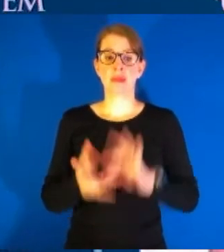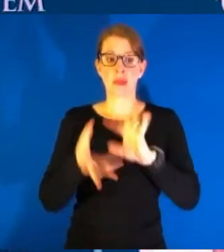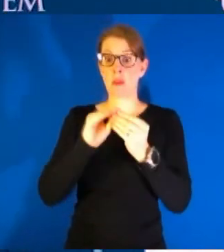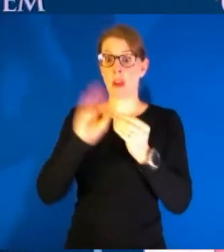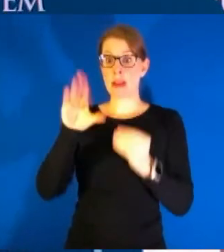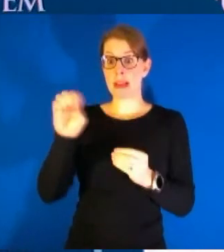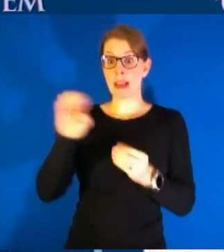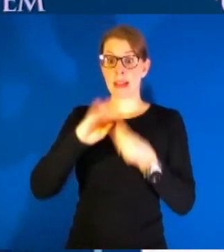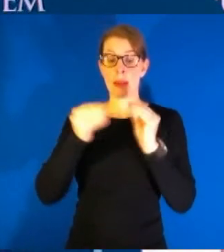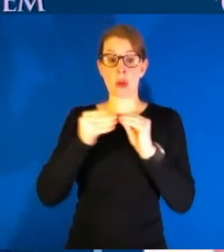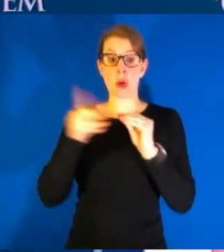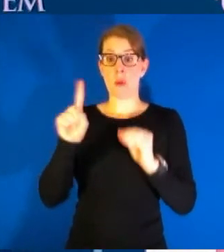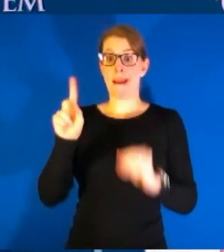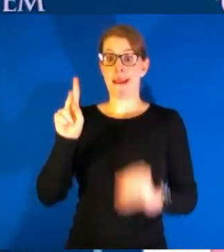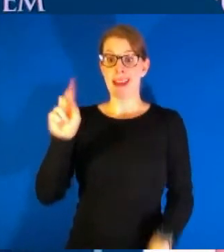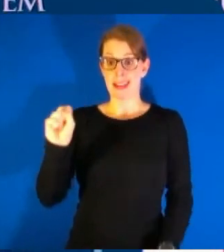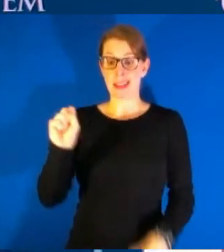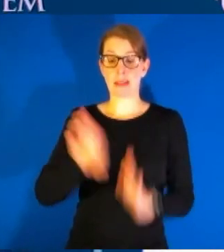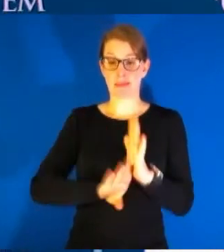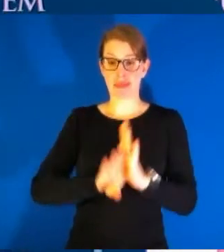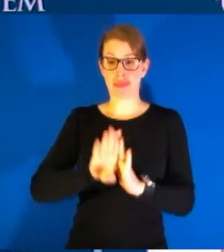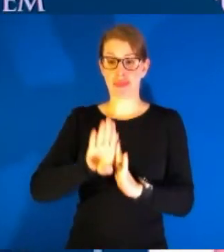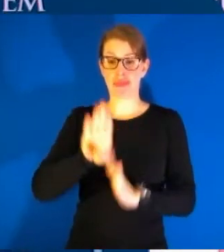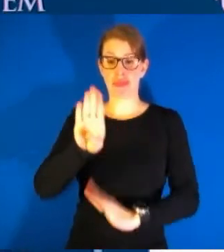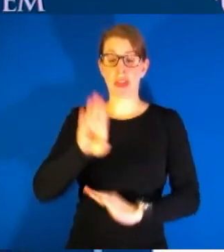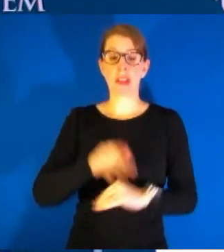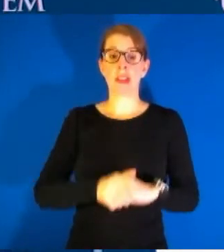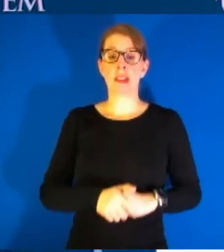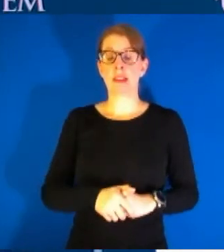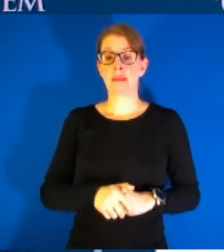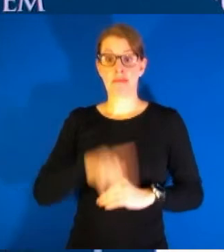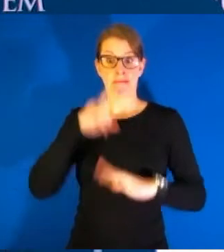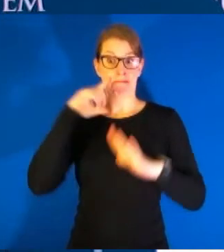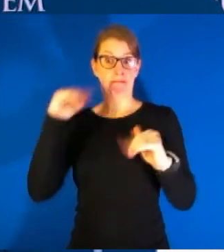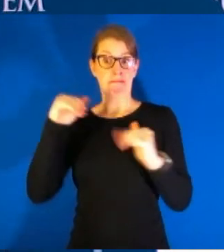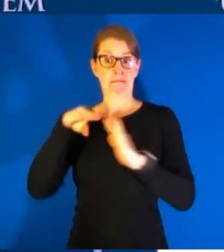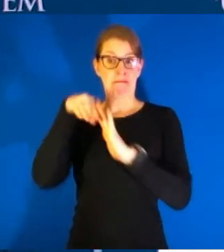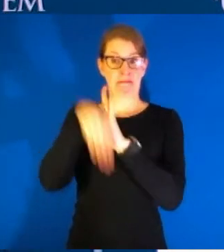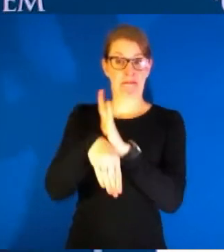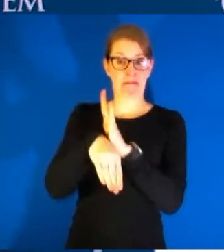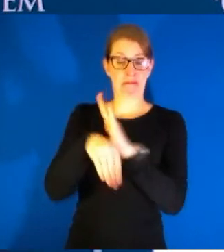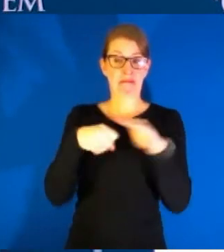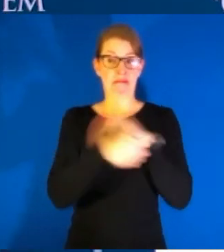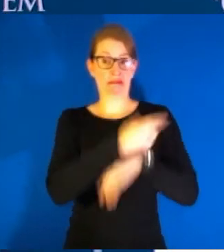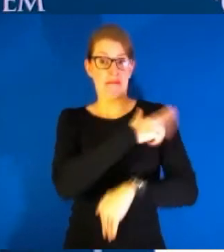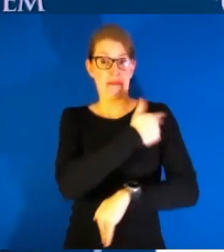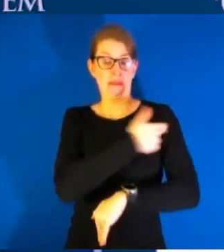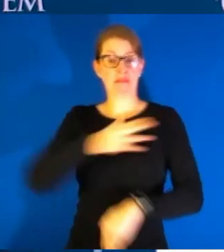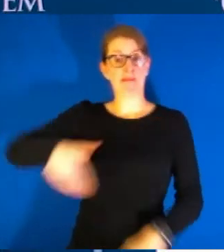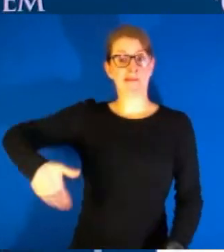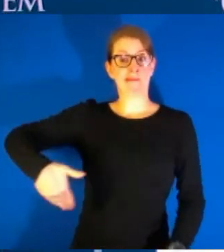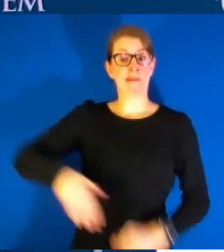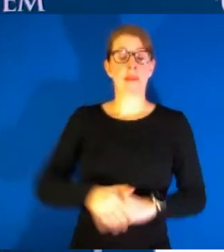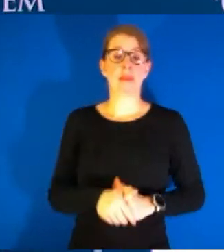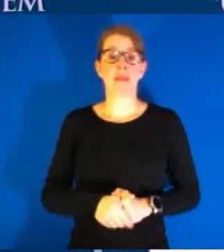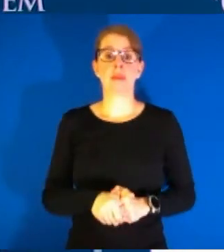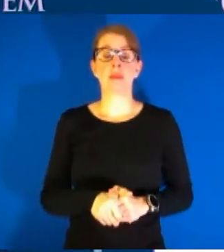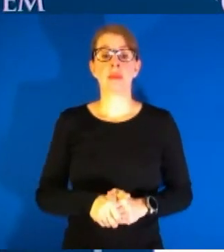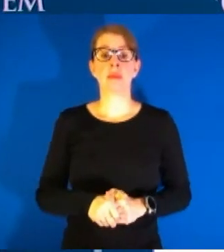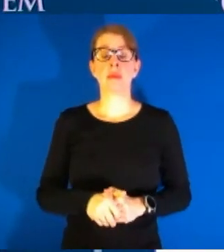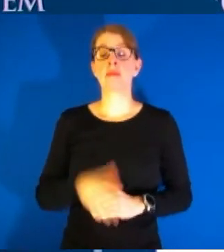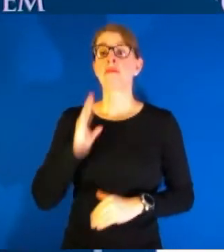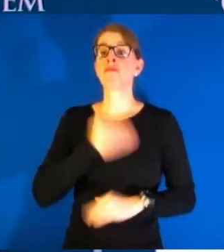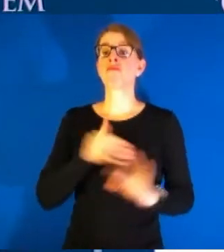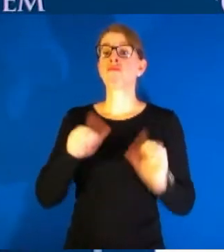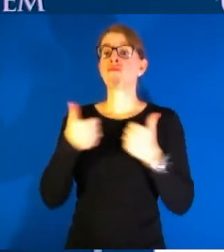in Kansas rising like they are, we should not expect the decrease in hospitalizations yet. Part of our challenge, though, is that the rate